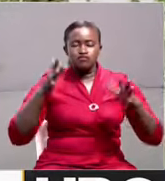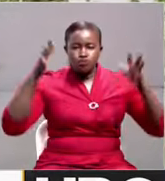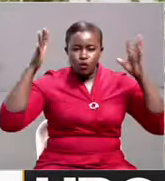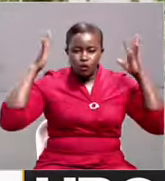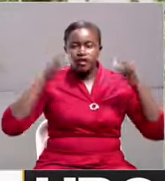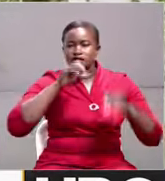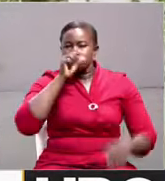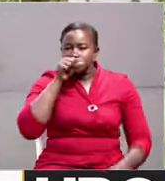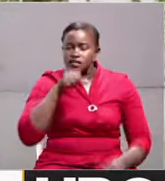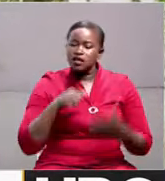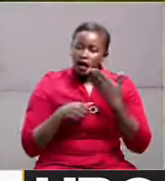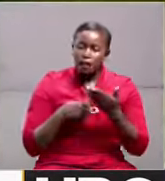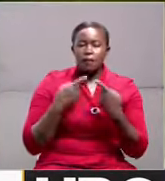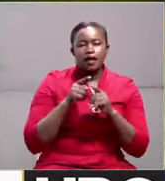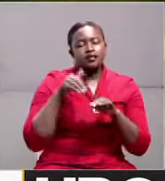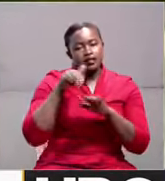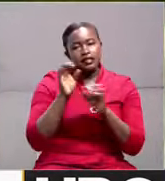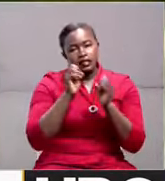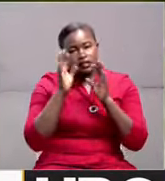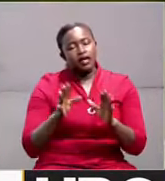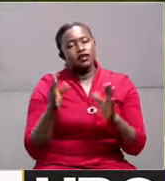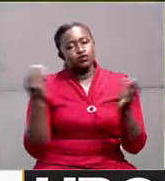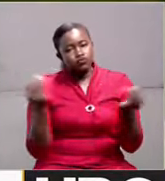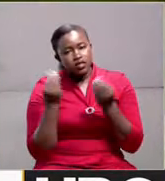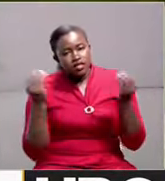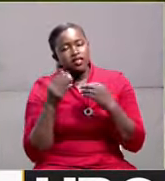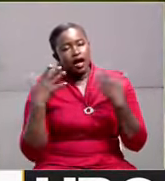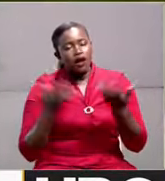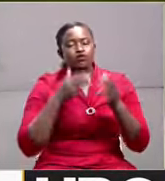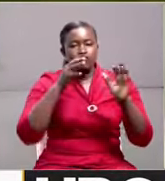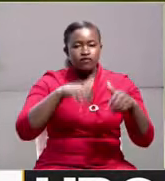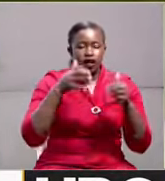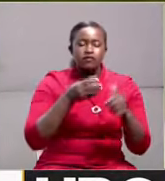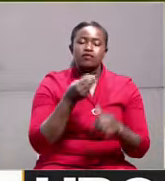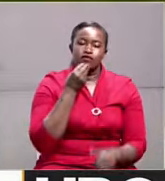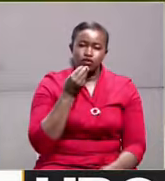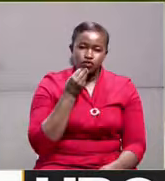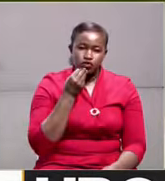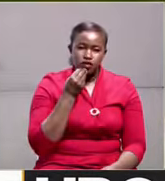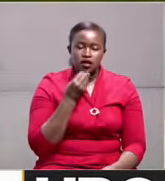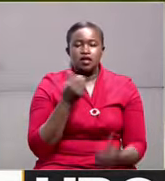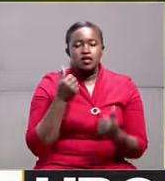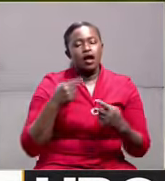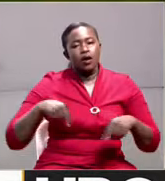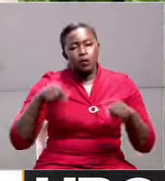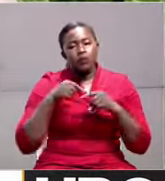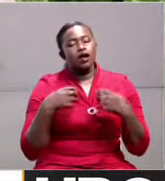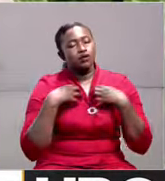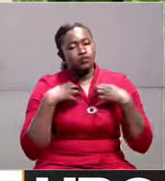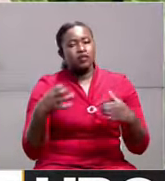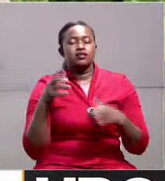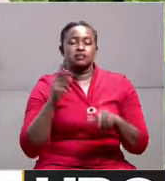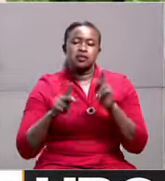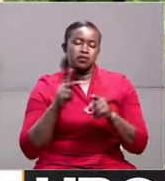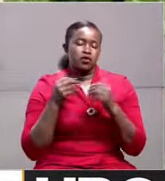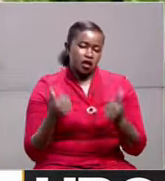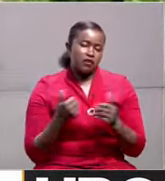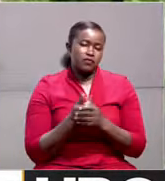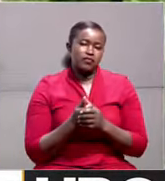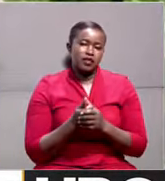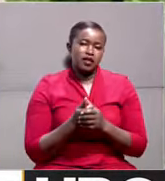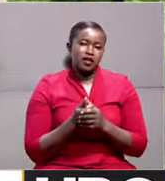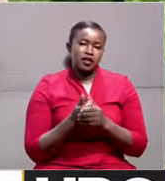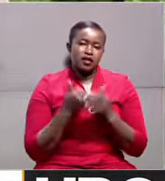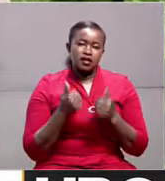abatusomesa ne batuyigiriza engeri gy'osobola okulima emmere, bwe twava mu mmere, kati abaasooka okulaba ate kakati tuli basajja bagagga. So, ekitiibwa kyonna